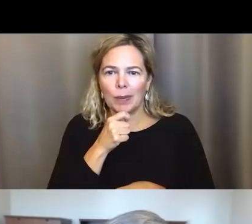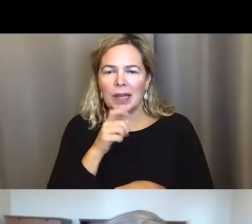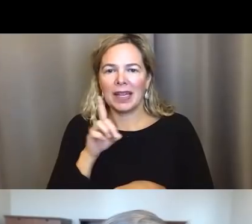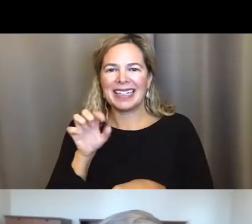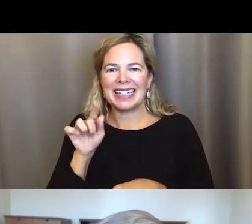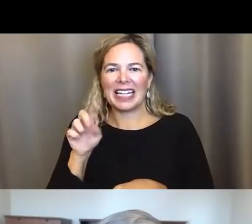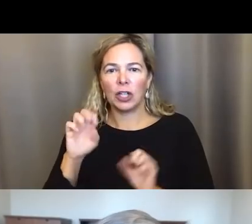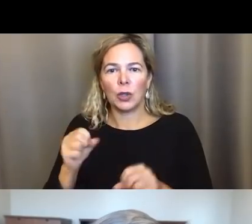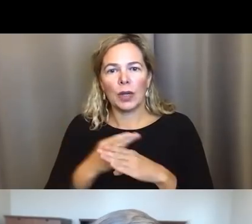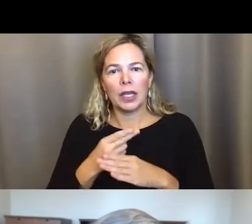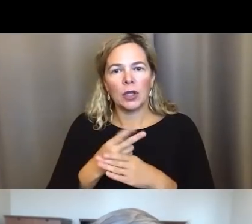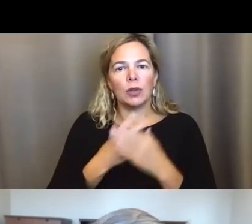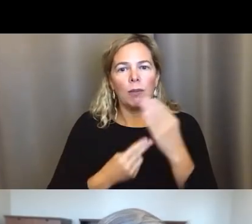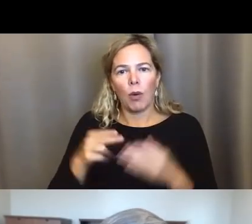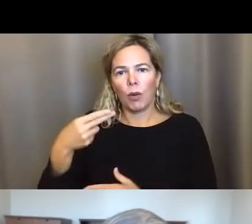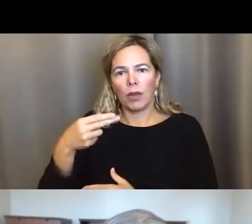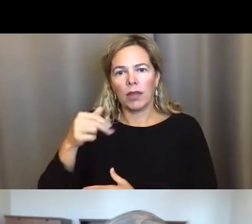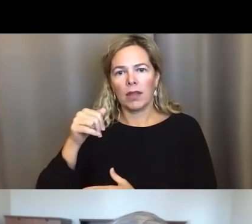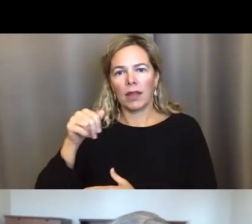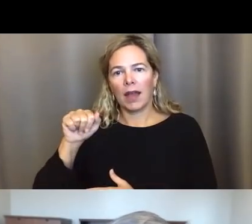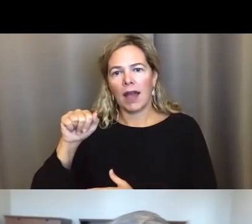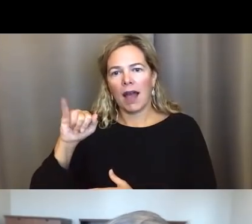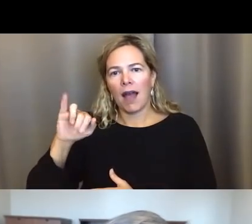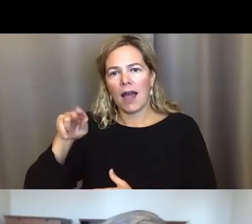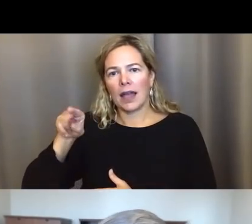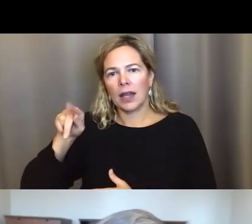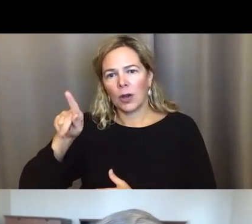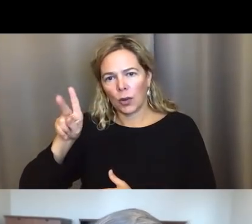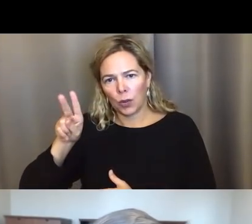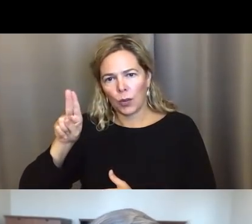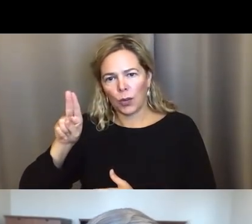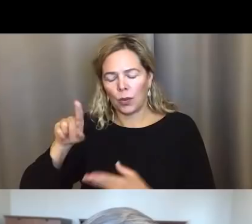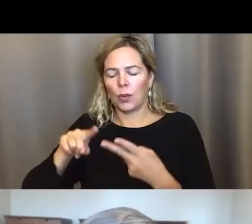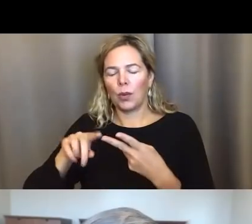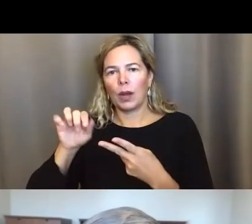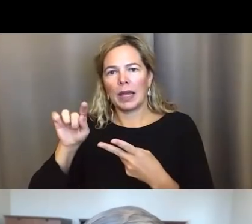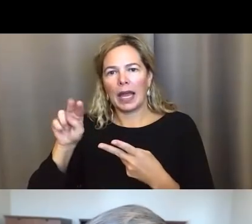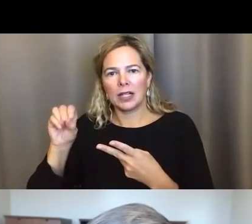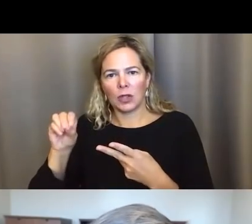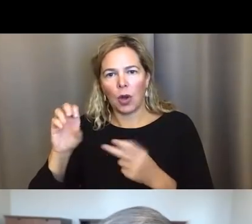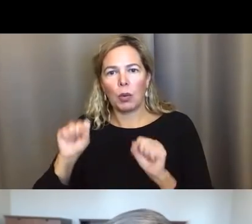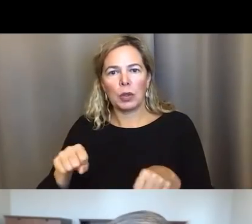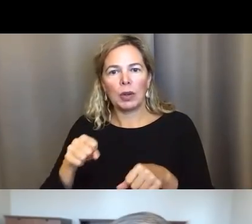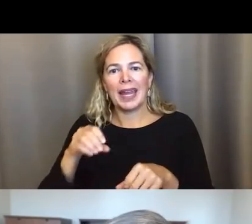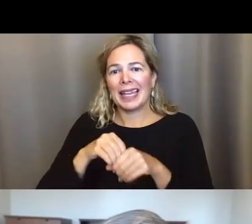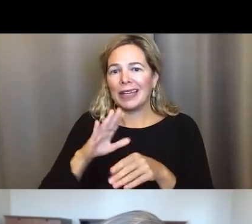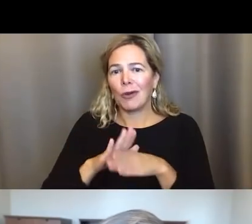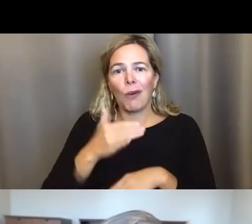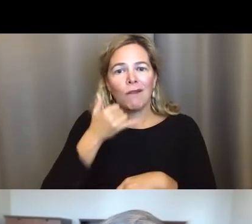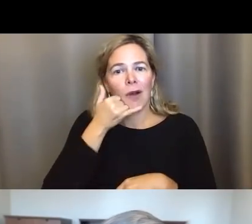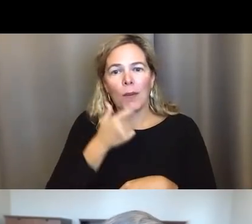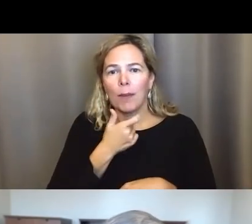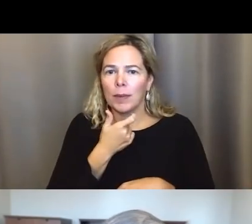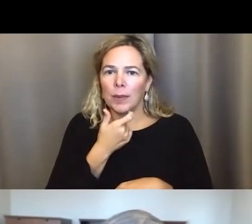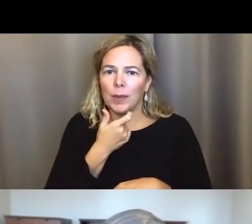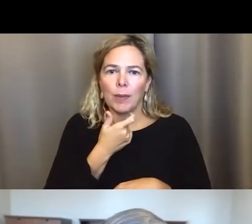Canto directly into your phone. All you do is press a button and start dictating. You could do partial dictation, full dictation.